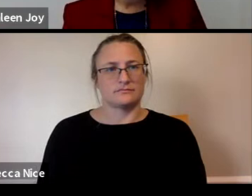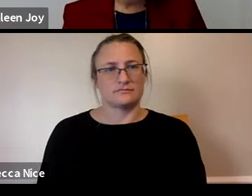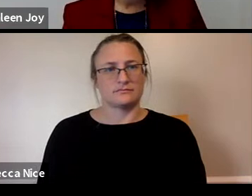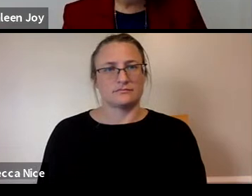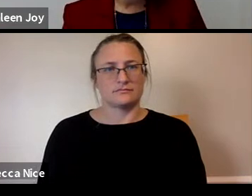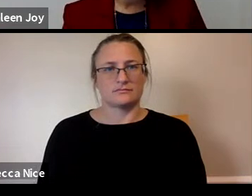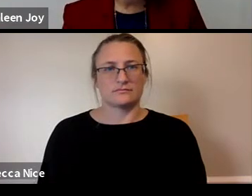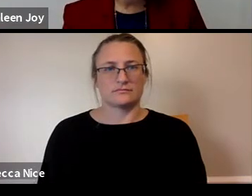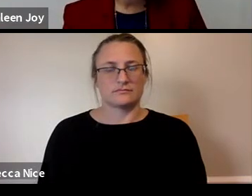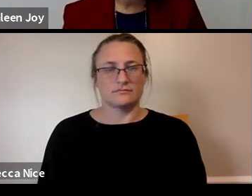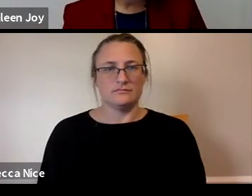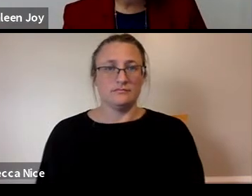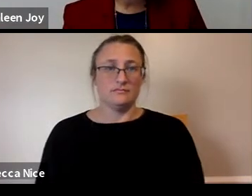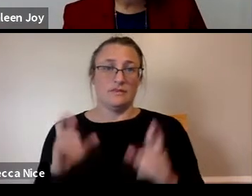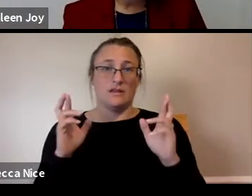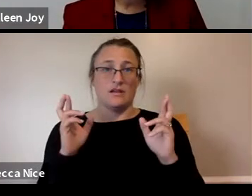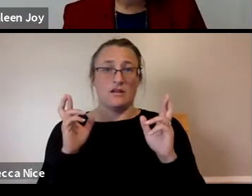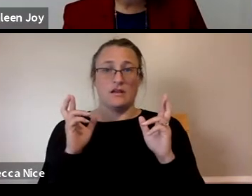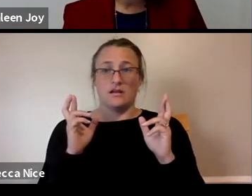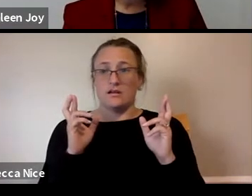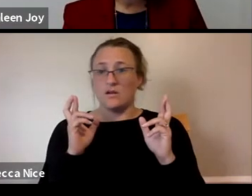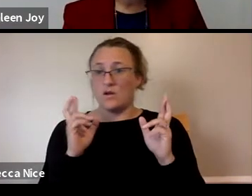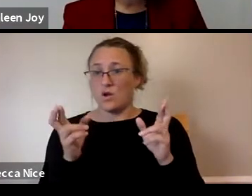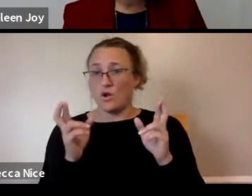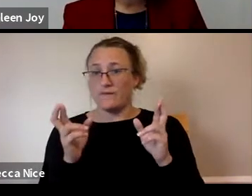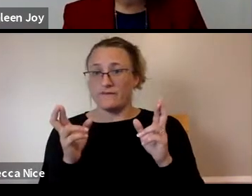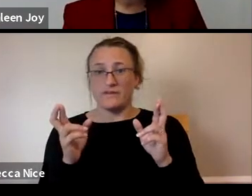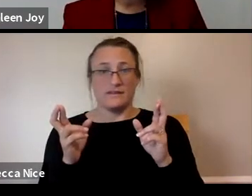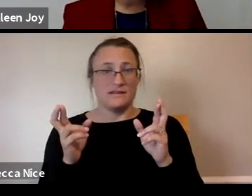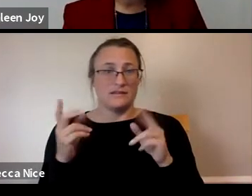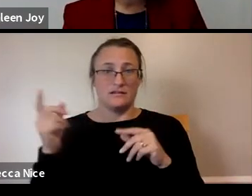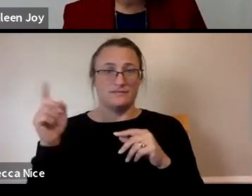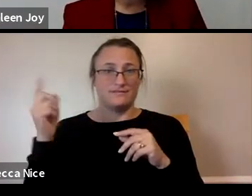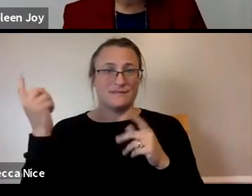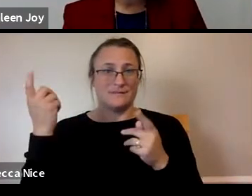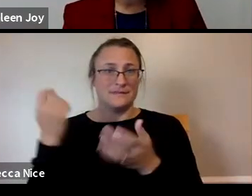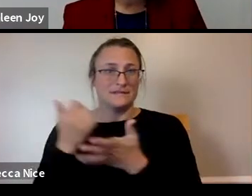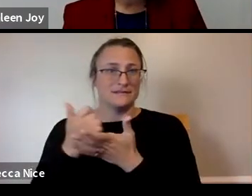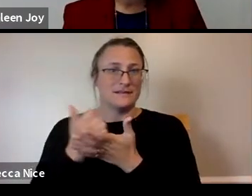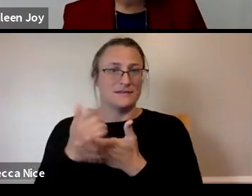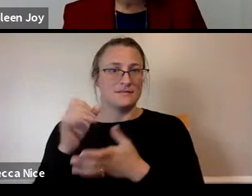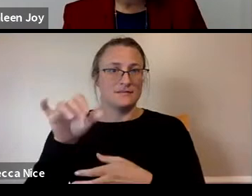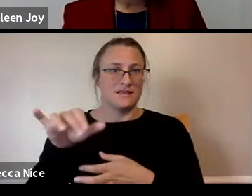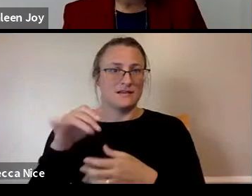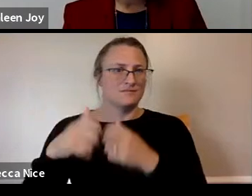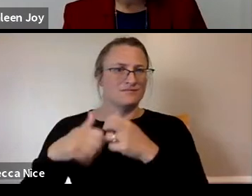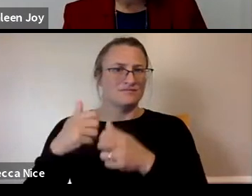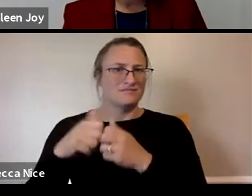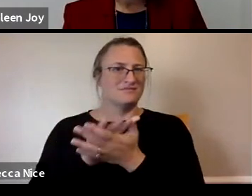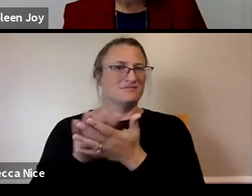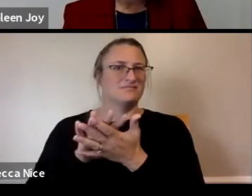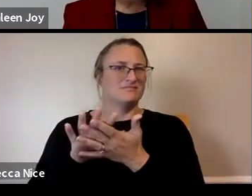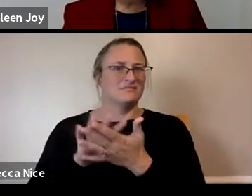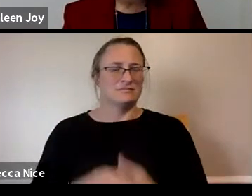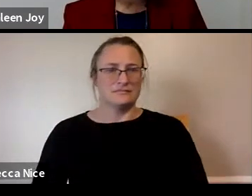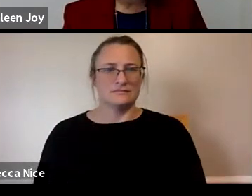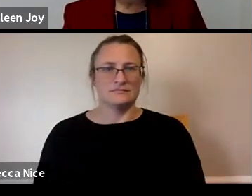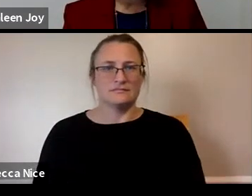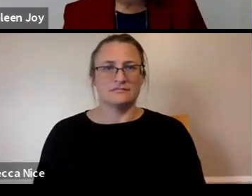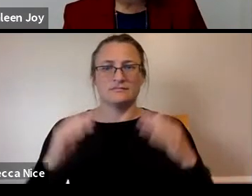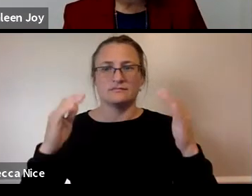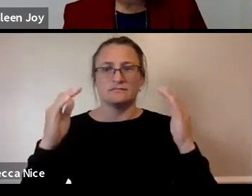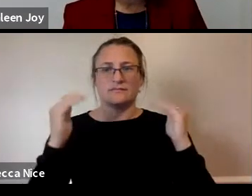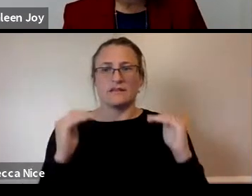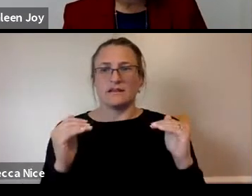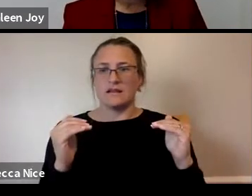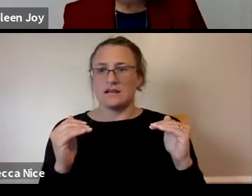All right. Hopefully whoever gets him can deal with that issue. On my list, my next speaker would be, if